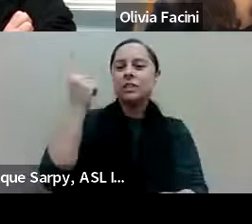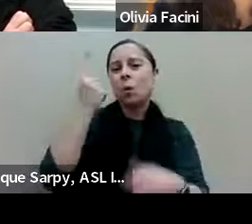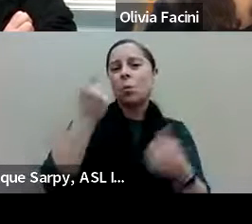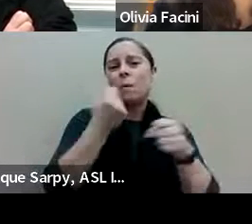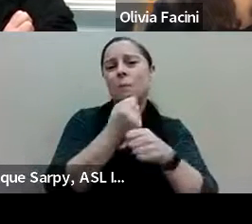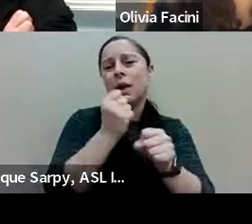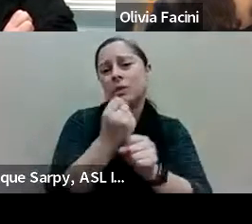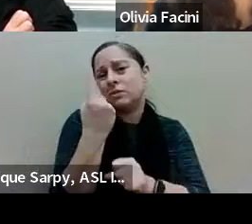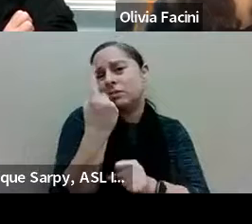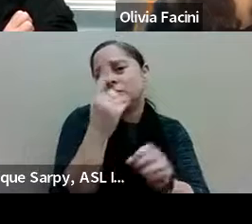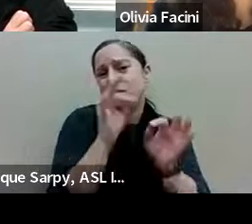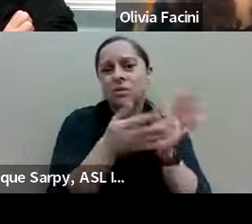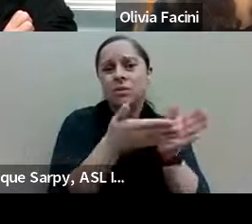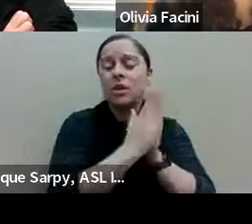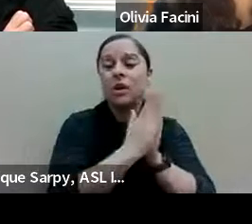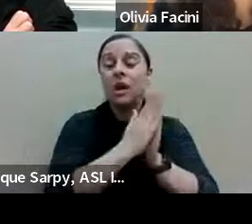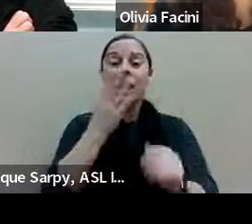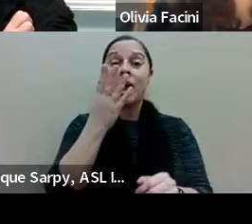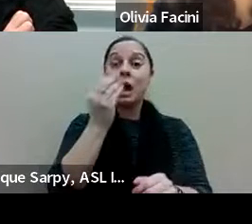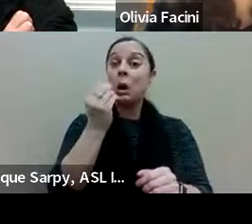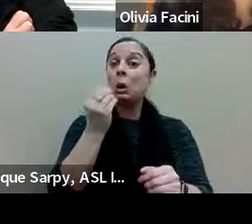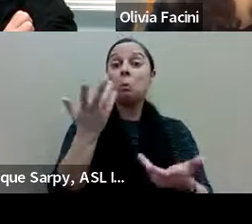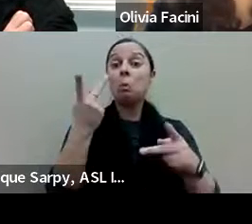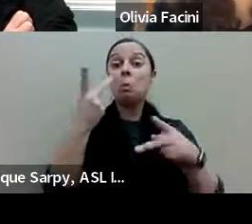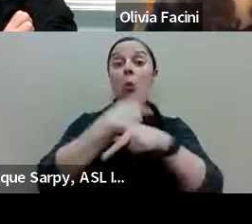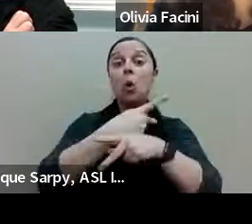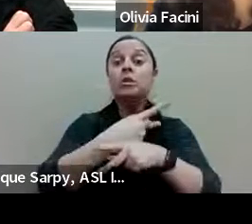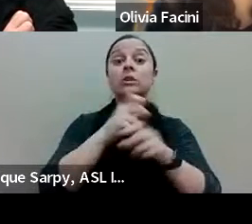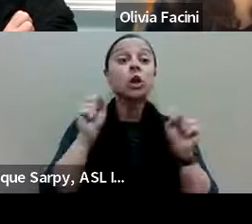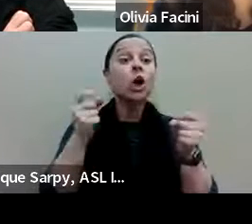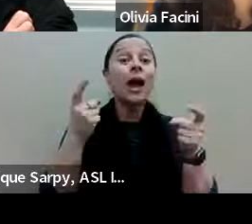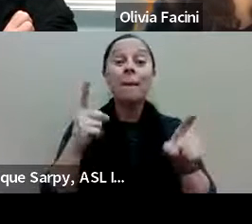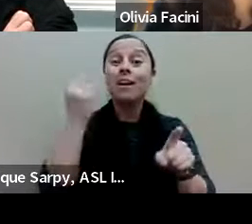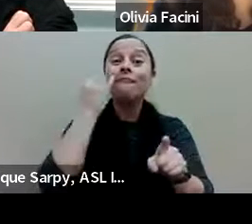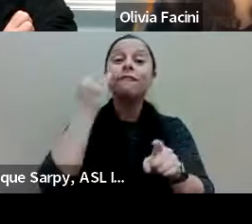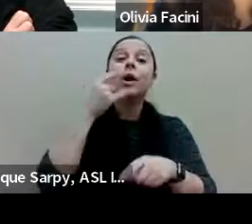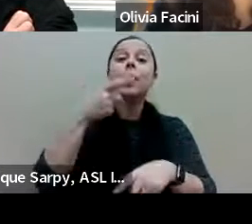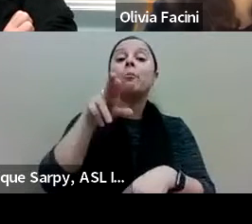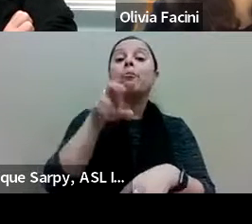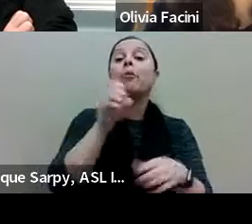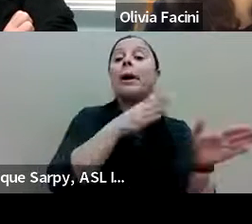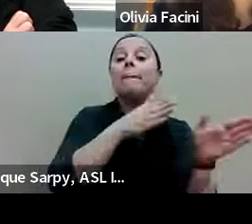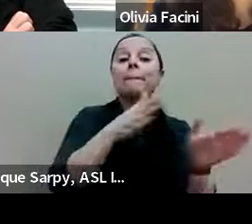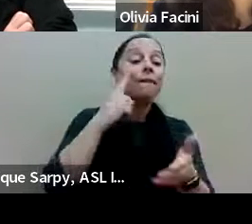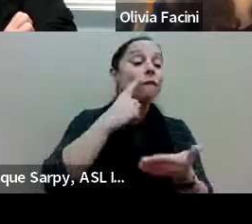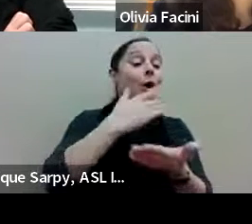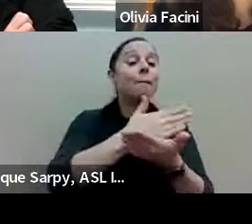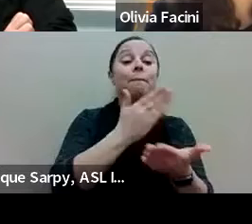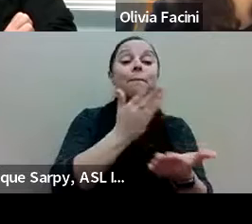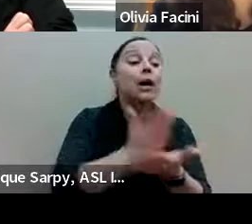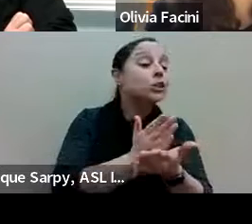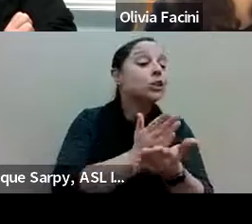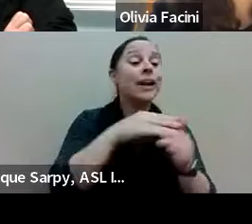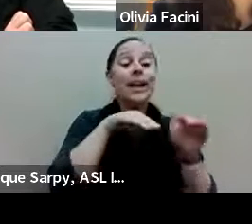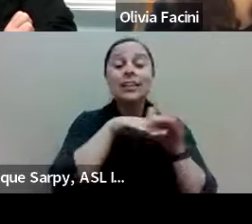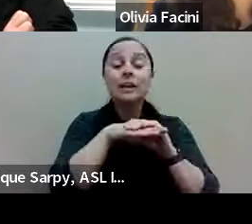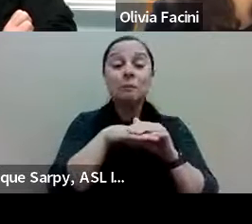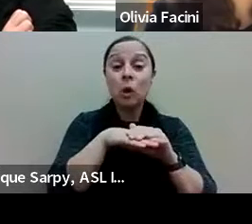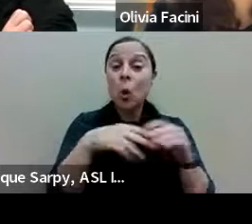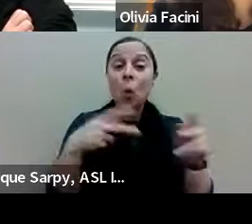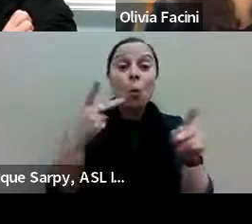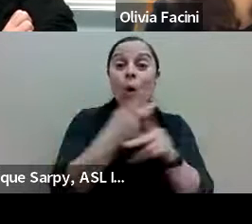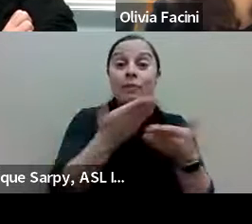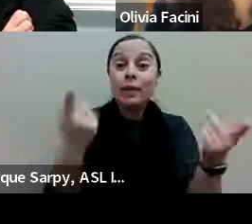request. And the worst that can happen when you pre-plan and budget for accessibility, the worst that can happen is you don't use